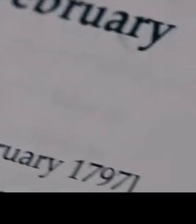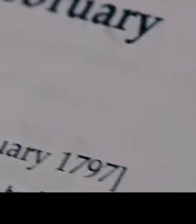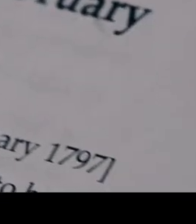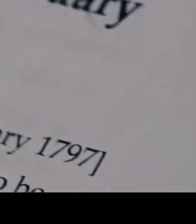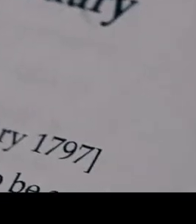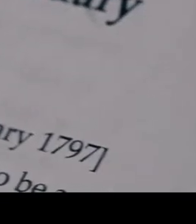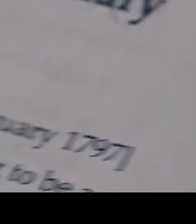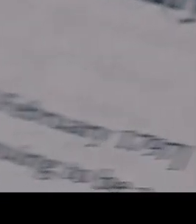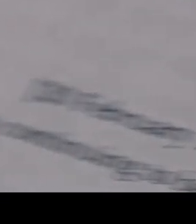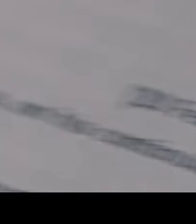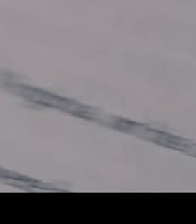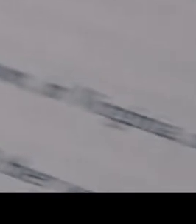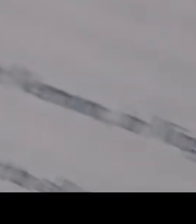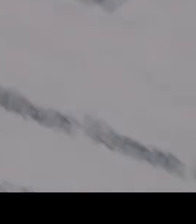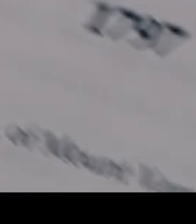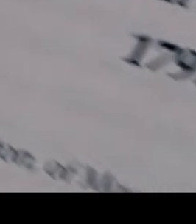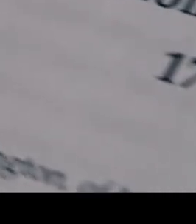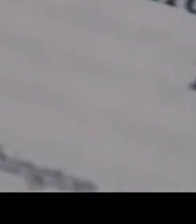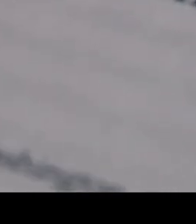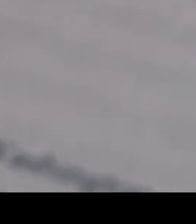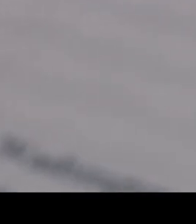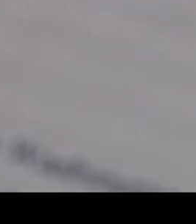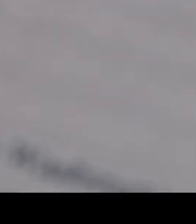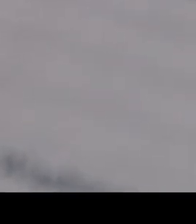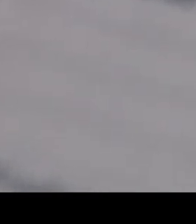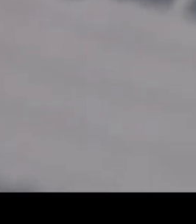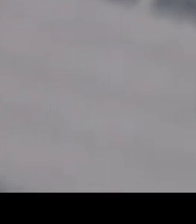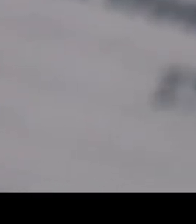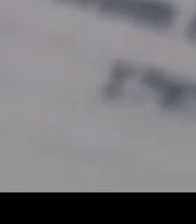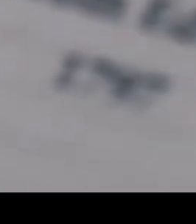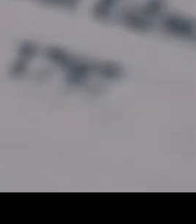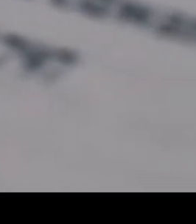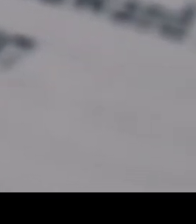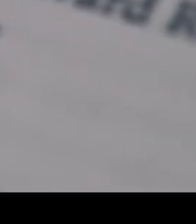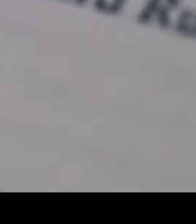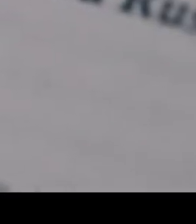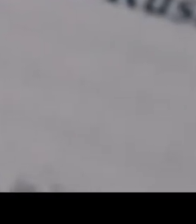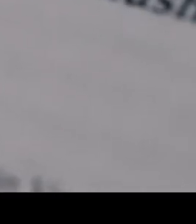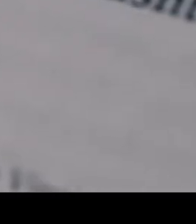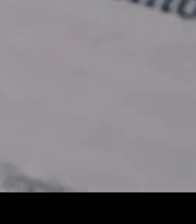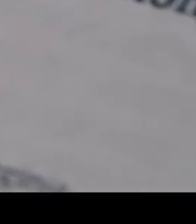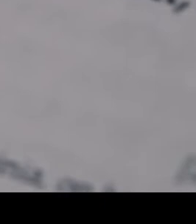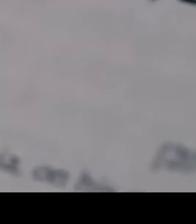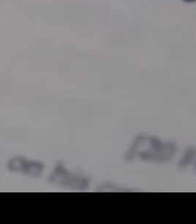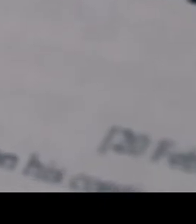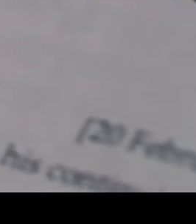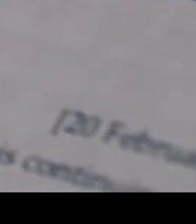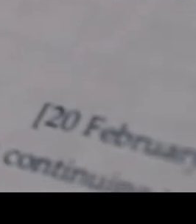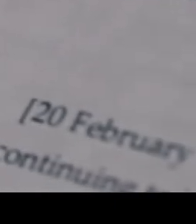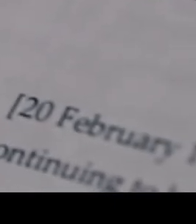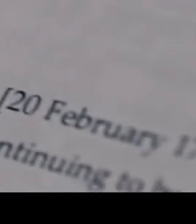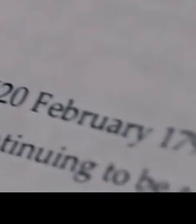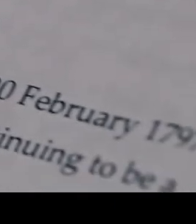of February 1797 to George Washington of Mount Vernon in Virginia on his continuing to